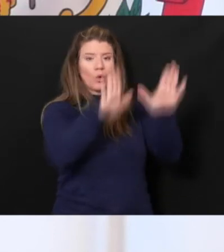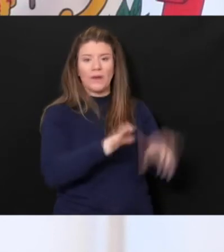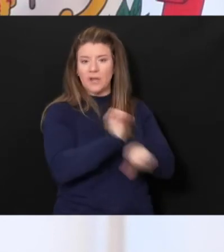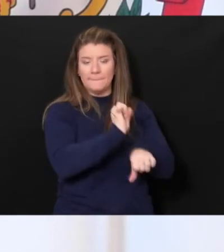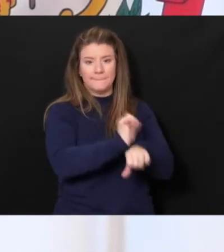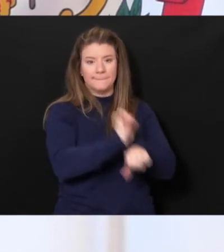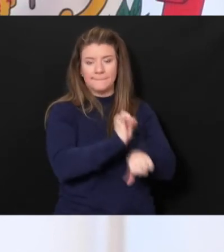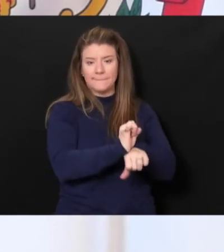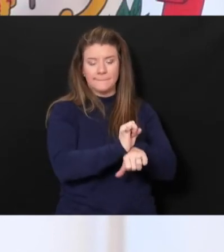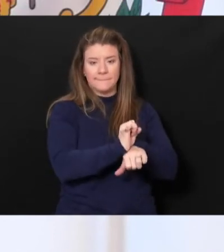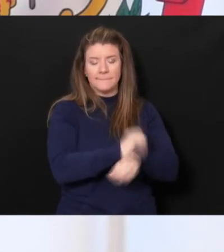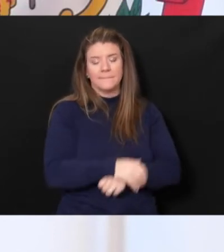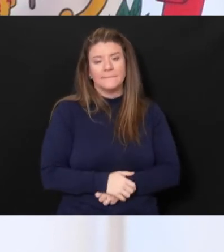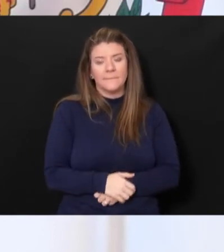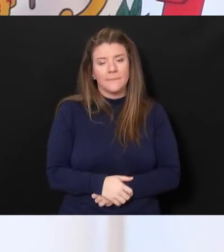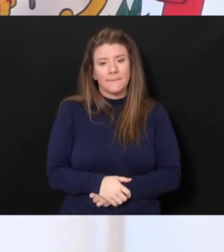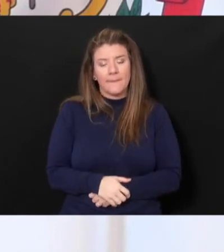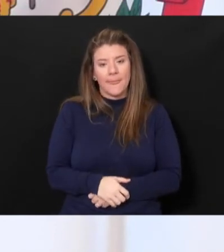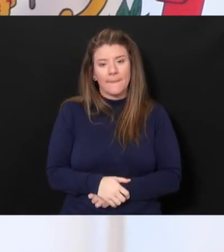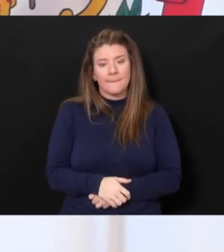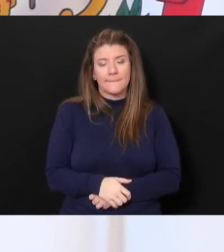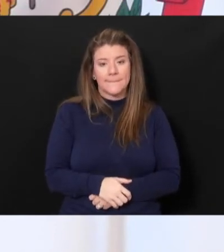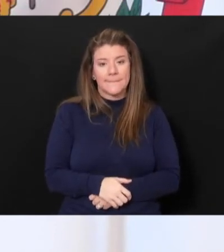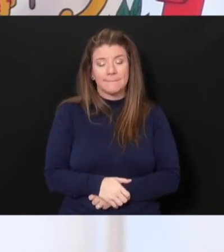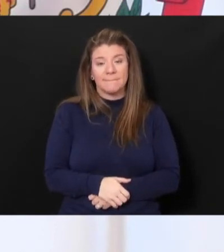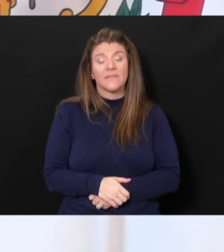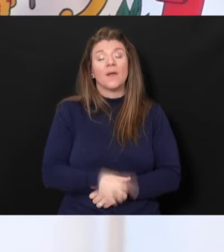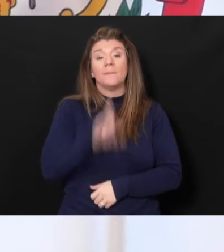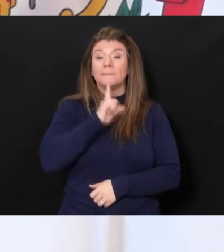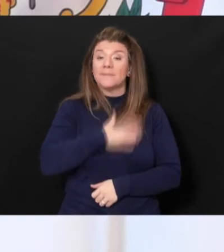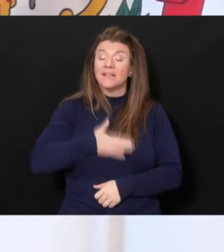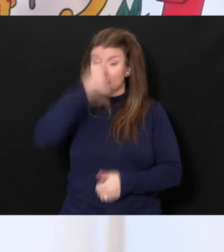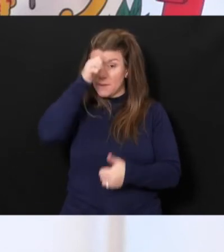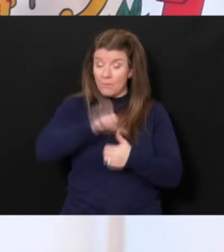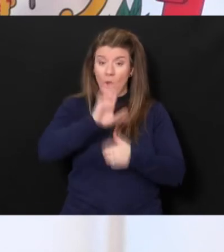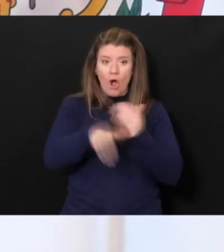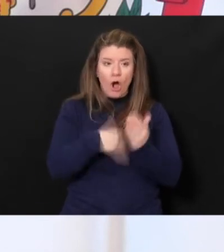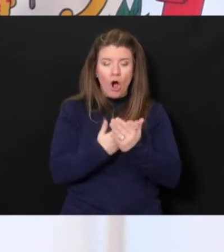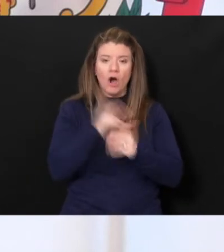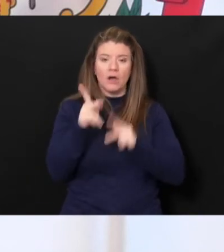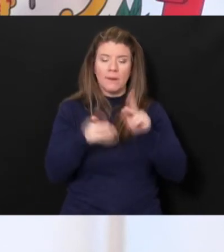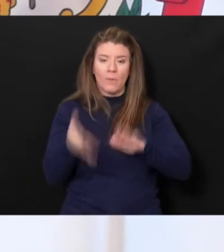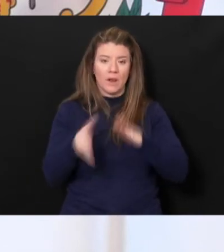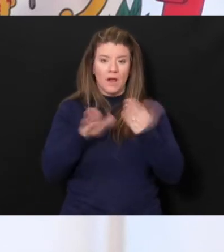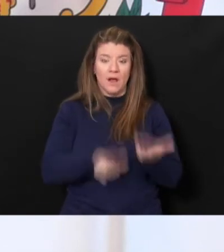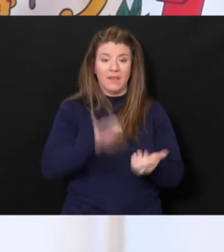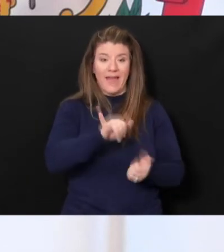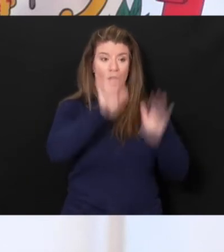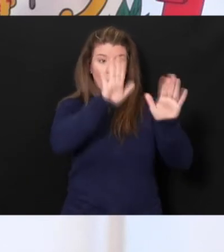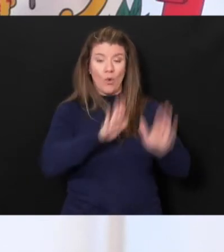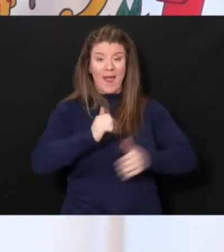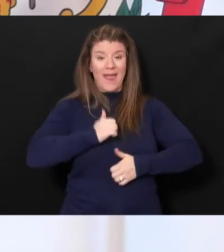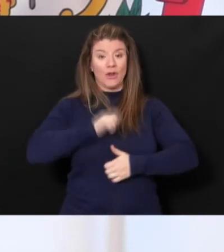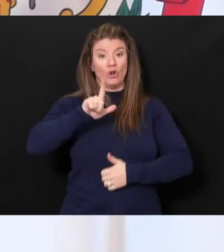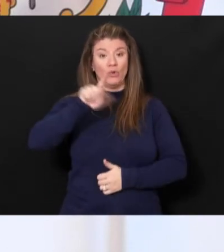You know, I ask you just to remember all those that we lost, especially a great lieutenant we just lost